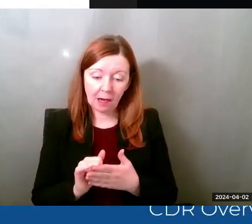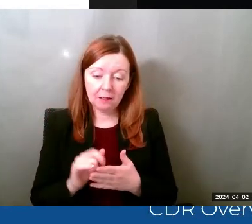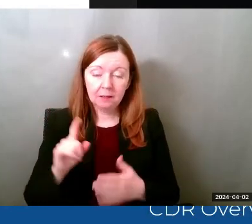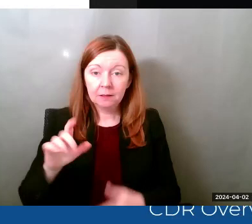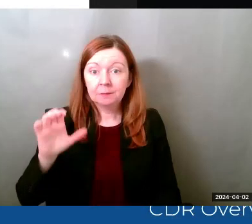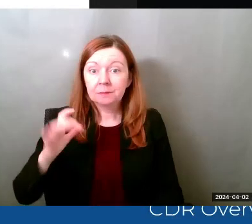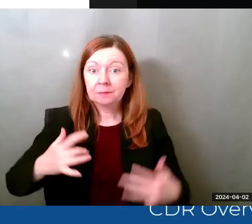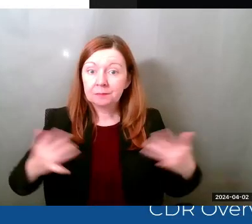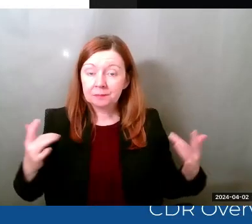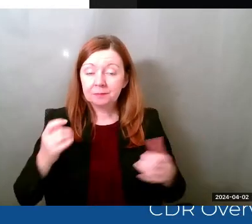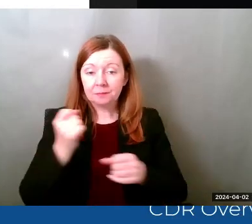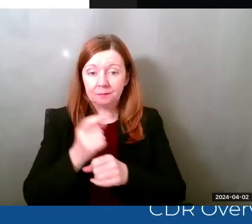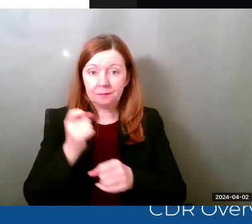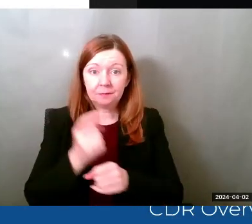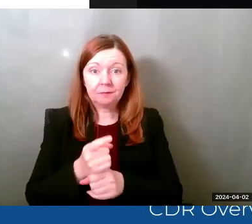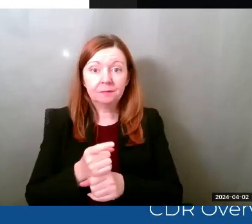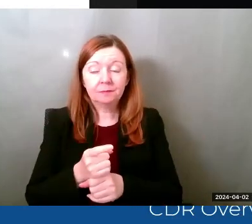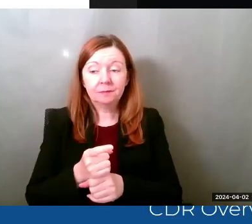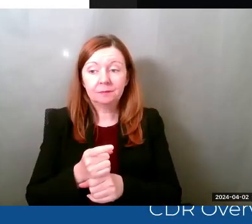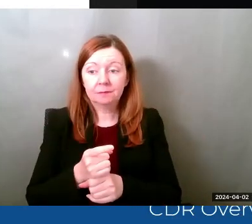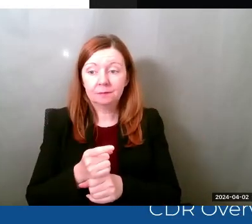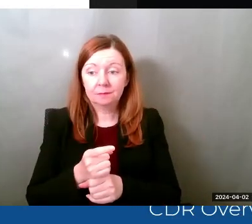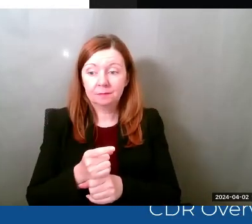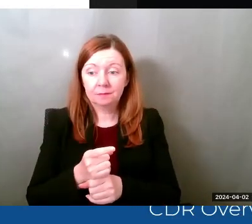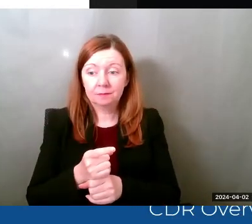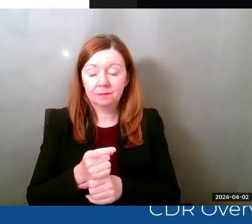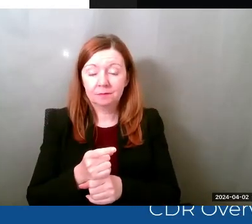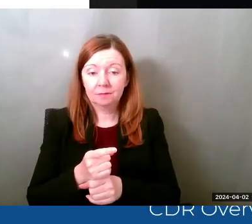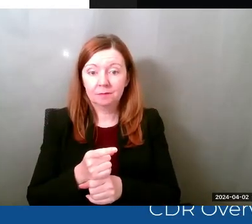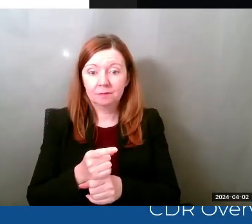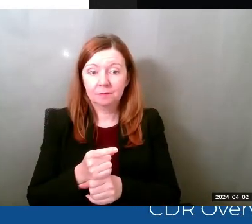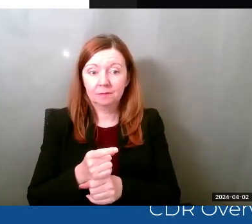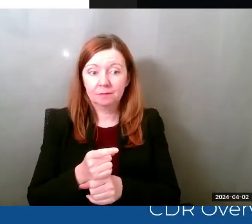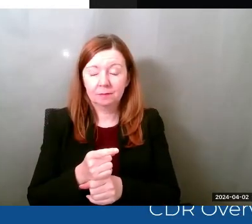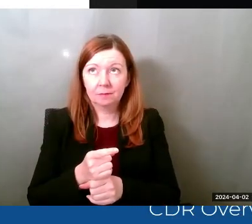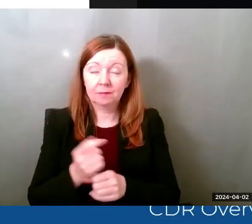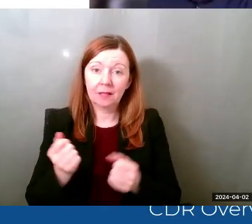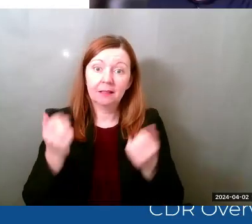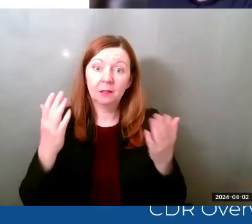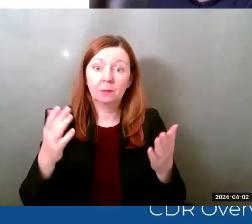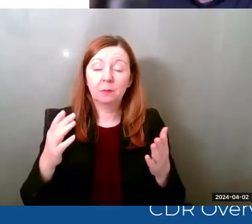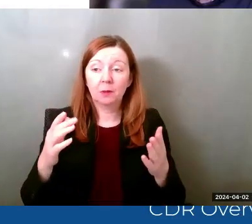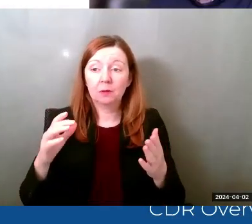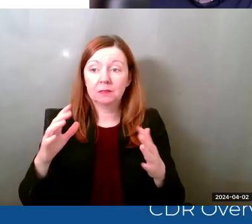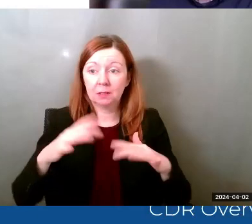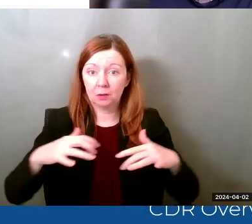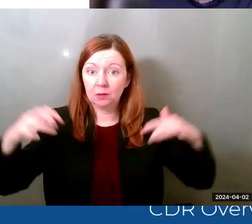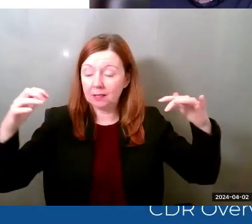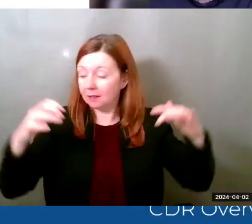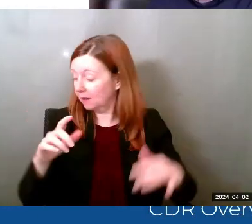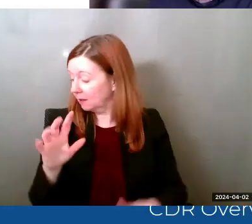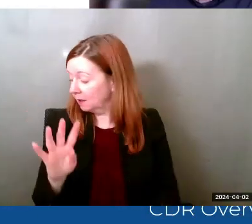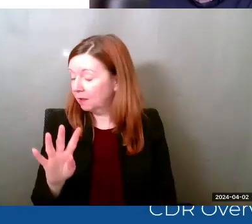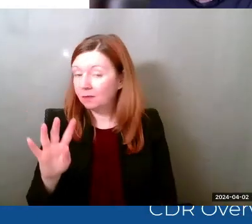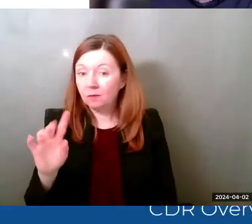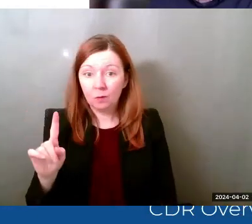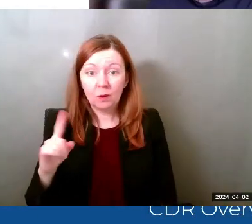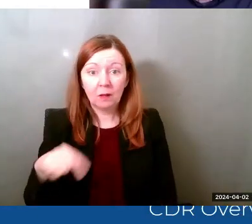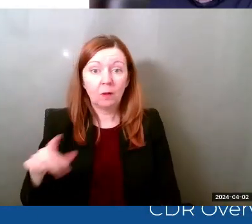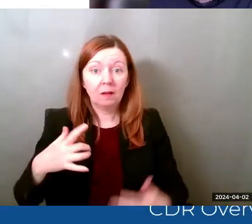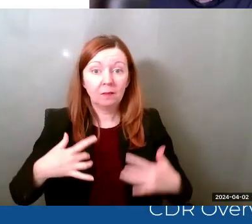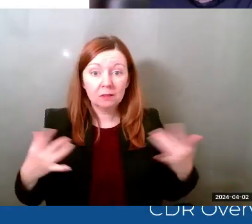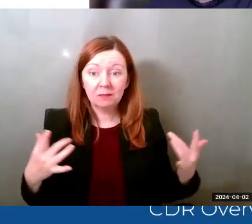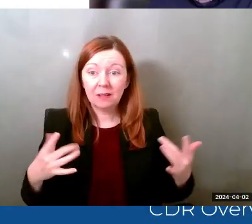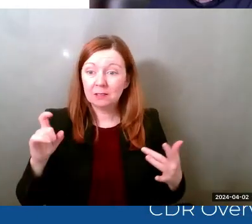100 events every year at the proposed arena. And 41 of those events are supposed to